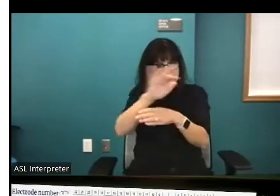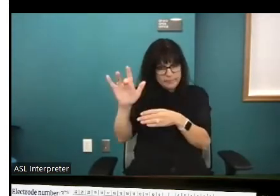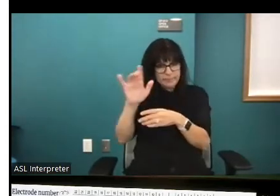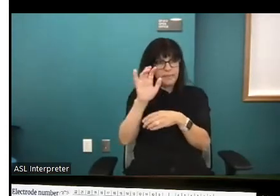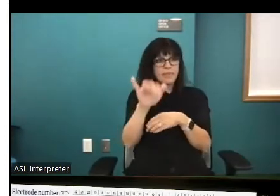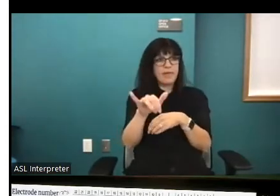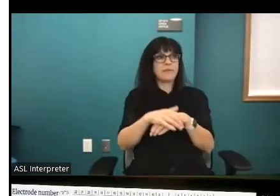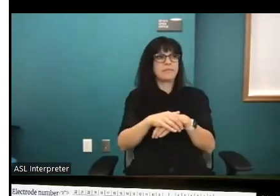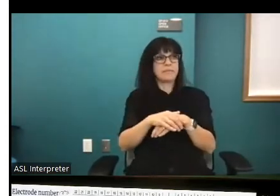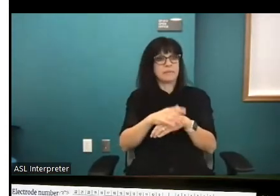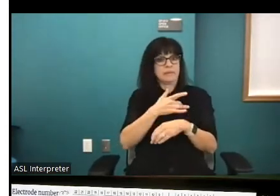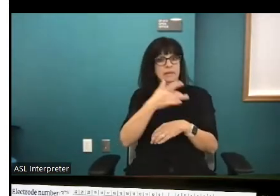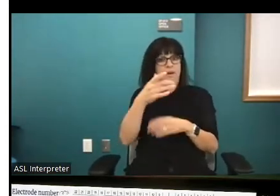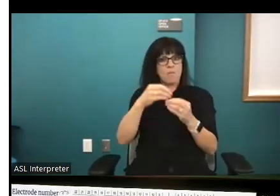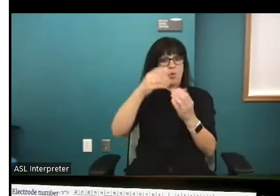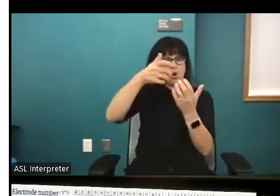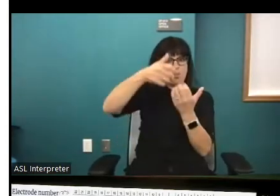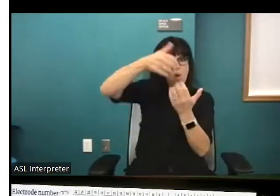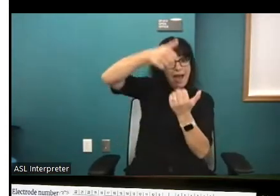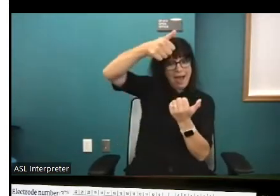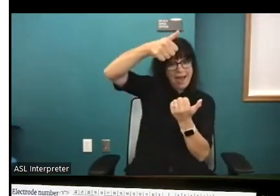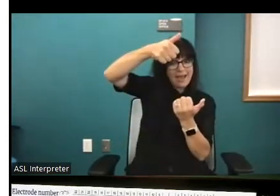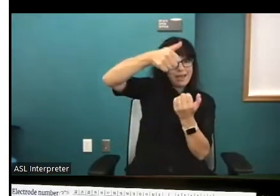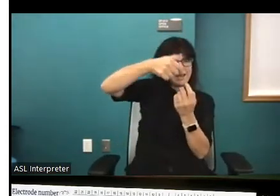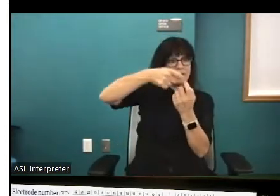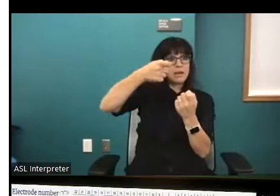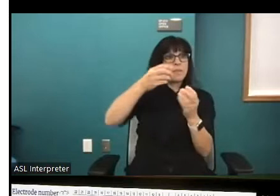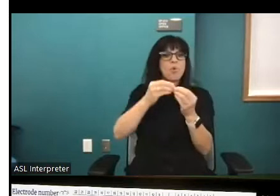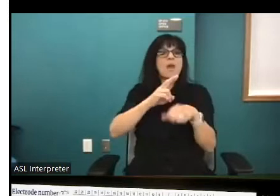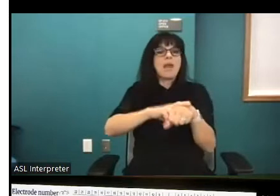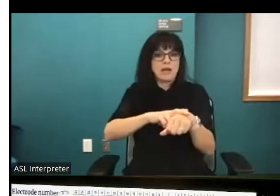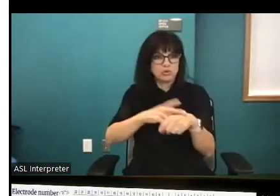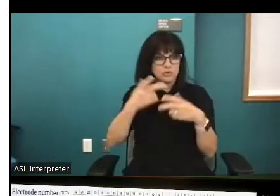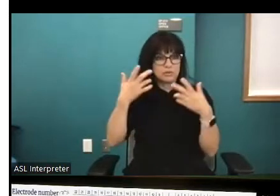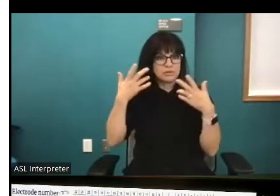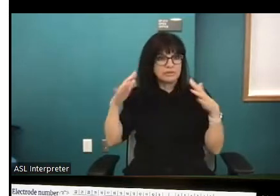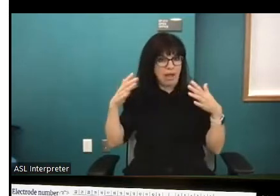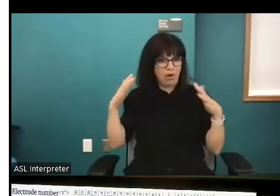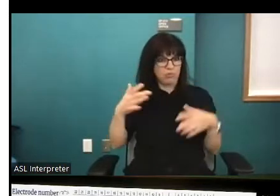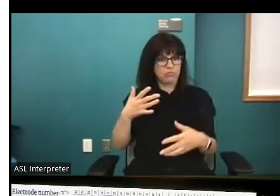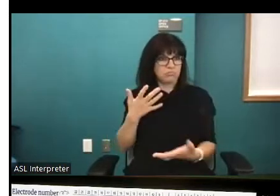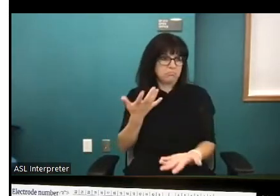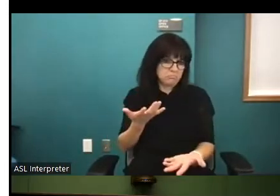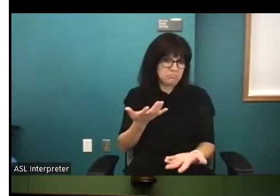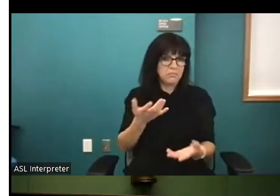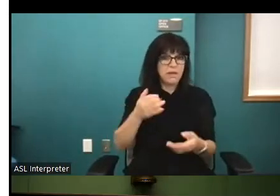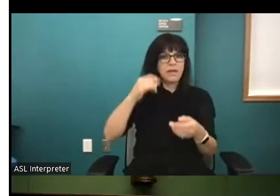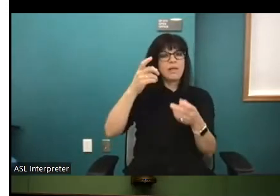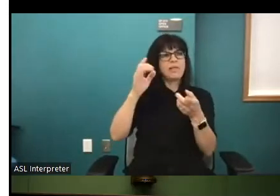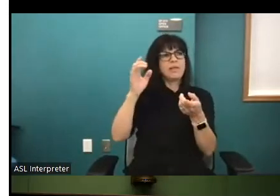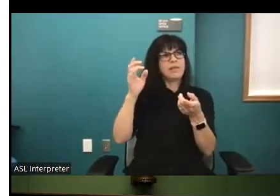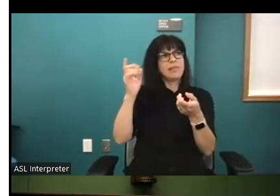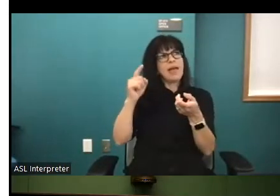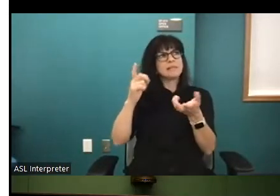Generally speaking, the wider that we can make those apart from each other, the more natural the sound will be, the less squished and weird it will